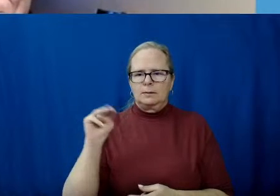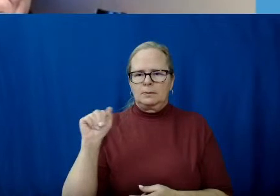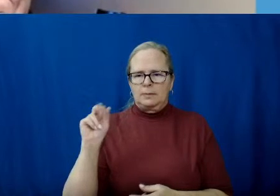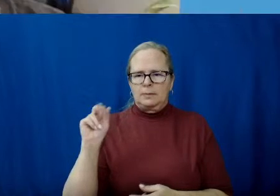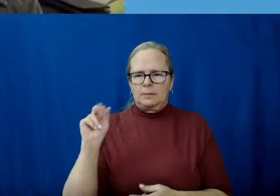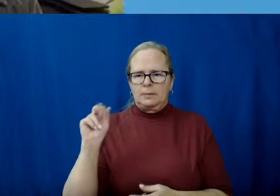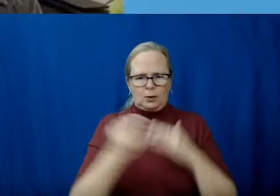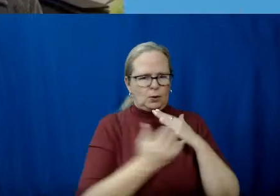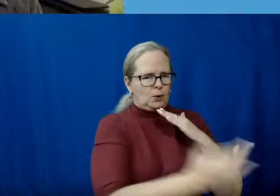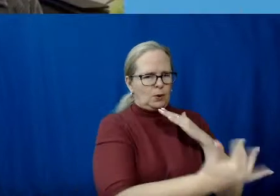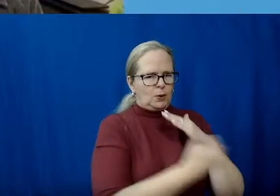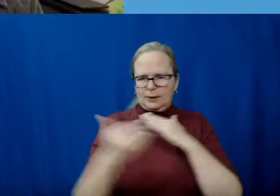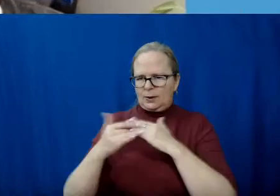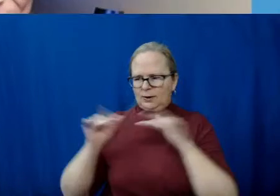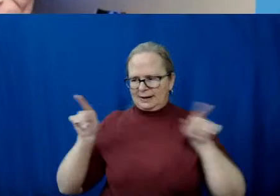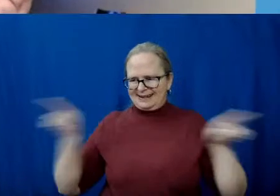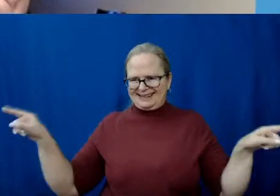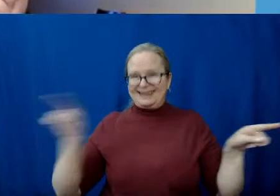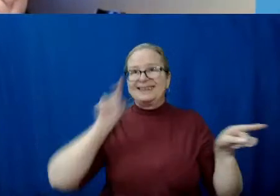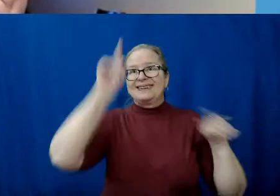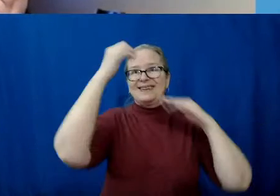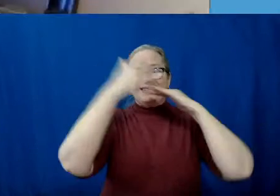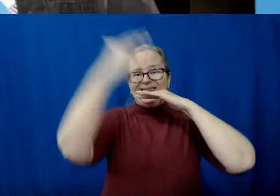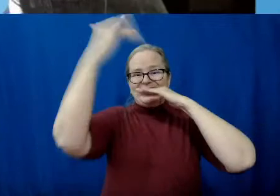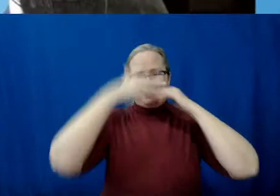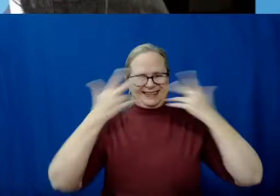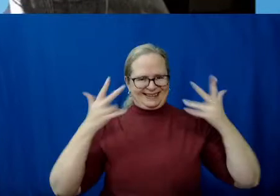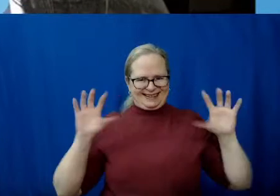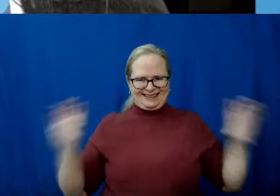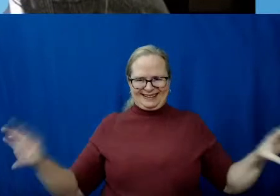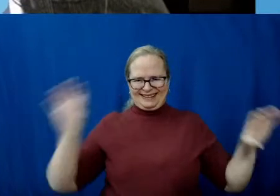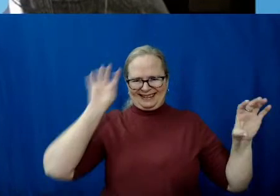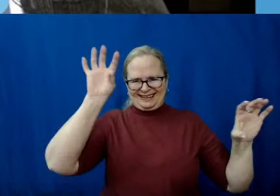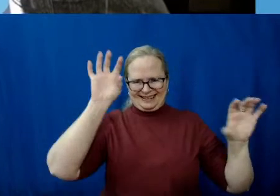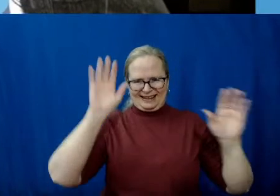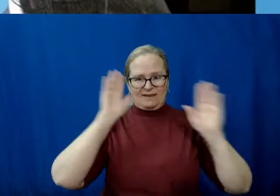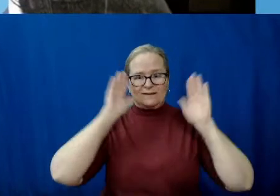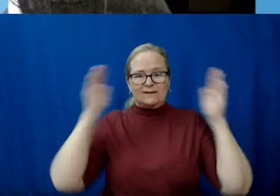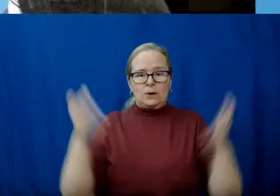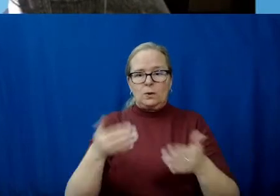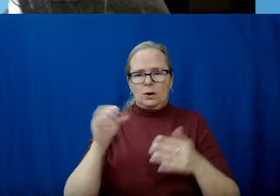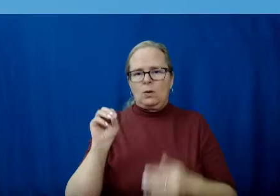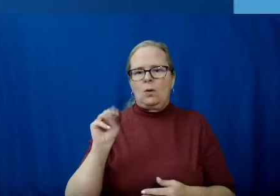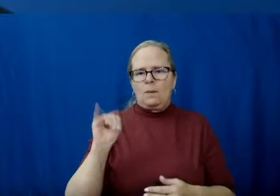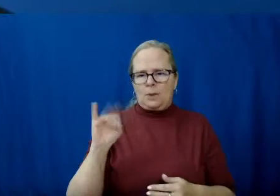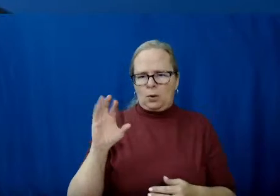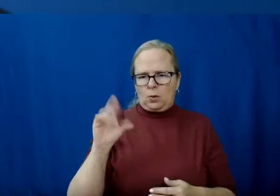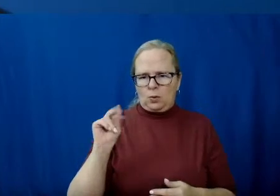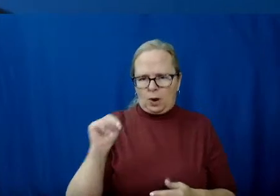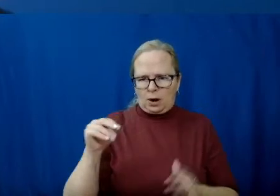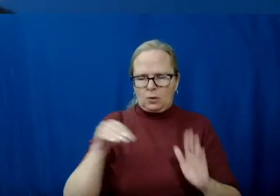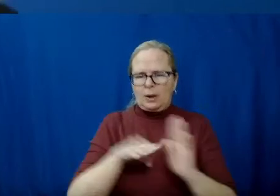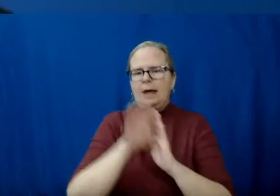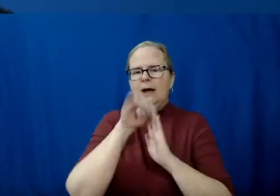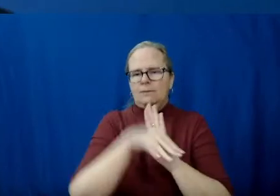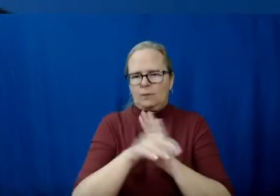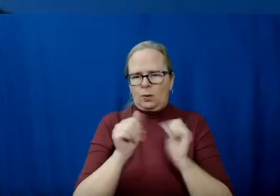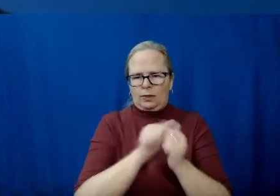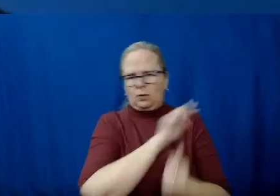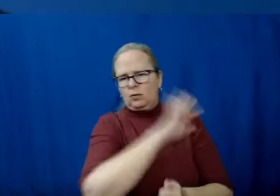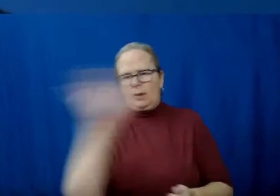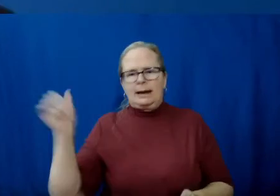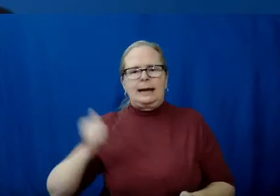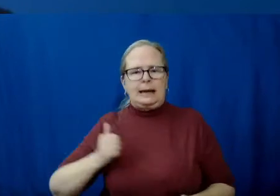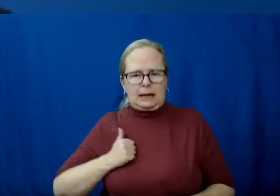the entire country. We will be joined once again by Dr. David Fisman from Ontario,